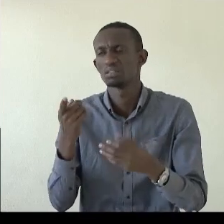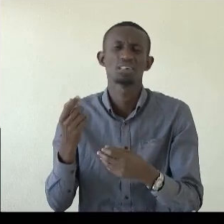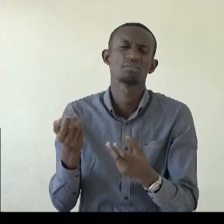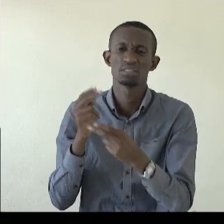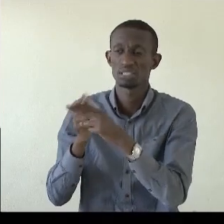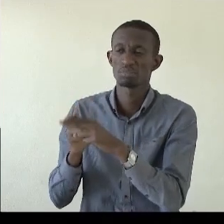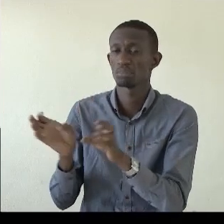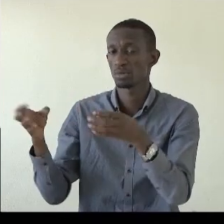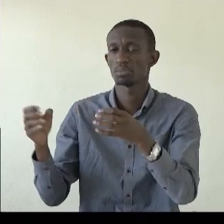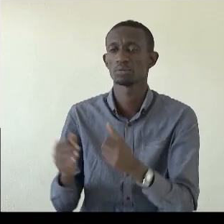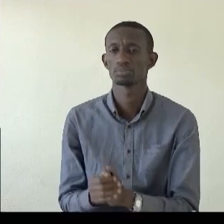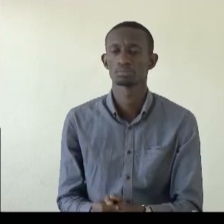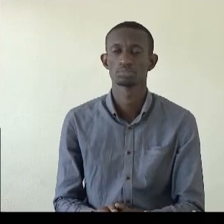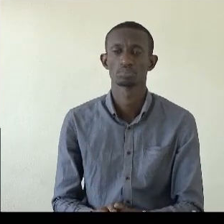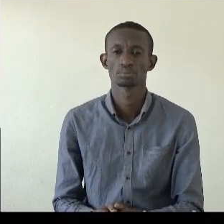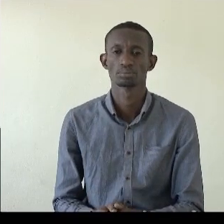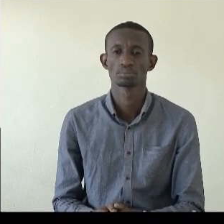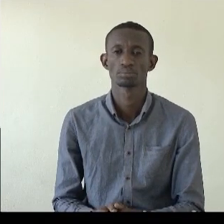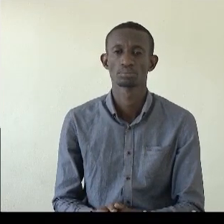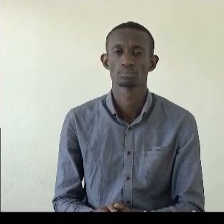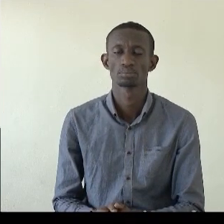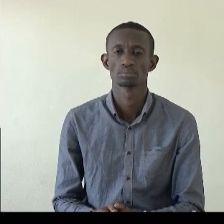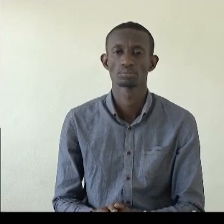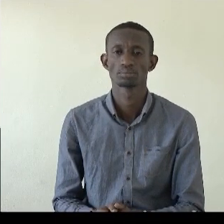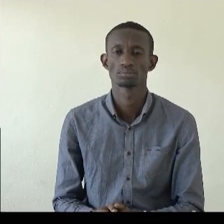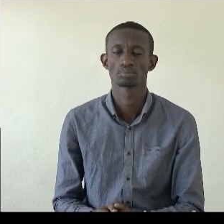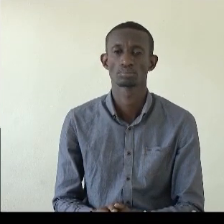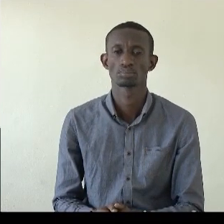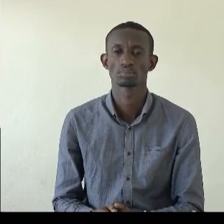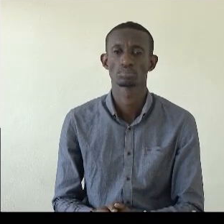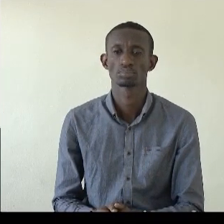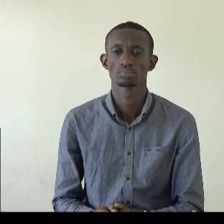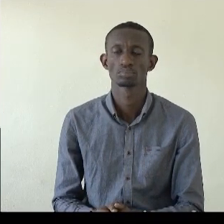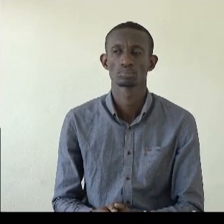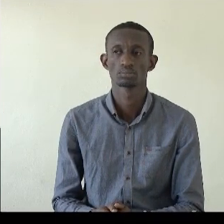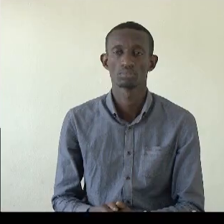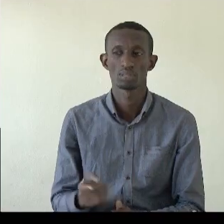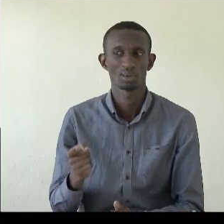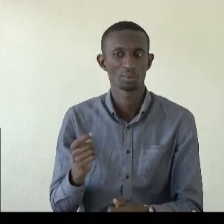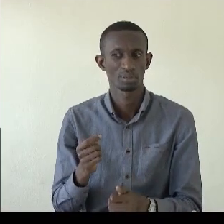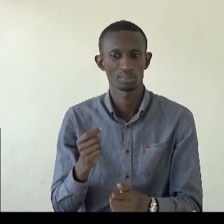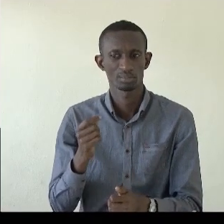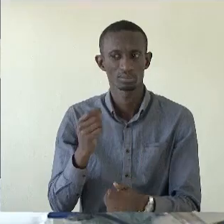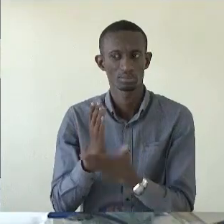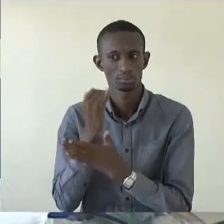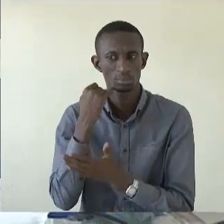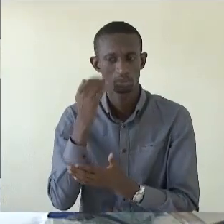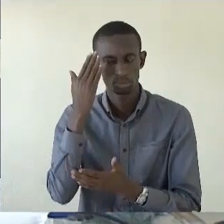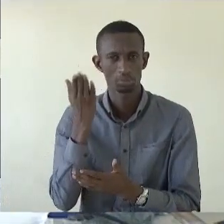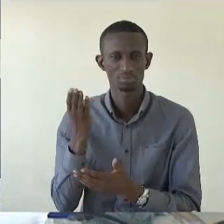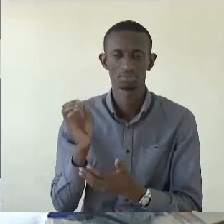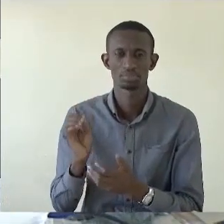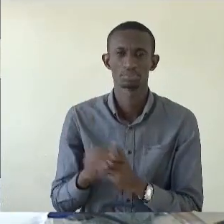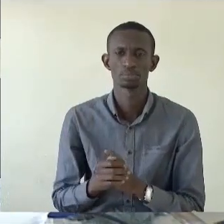have Omo. I don't know whether Omo is double M or what. I'm not sure about this. We have Omo, you have